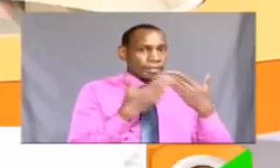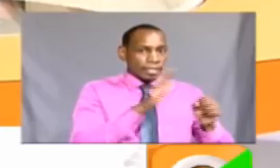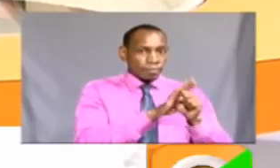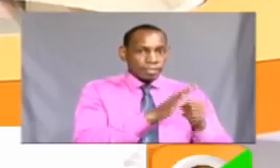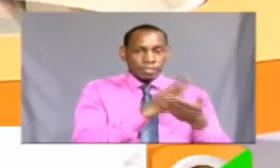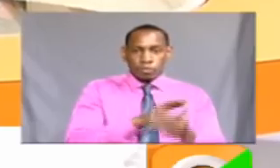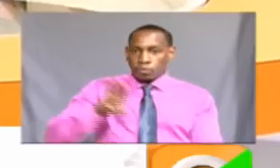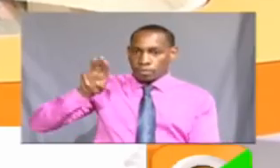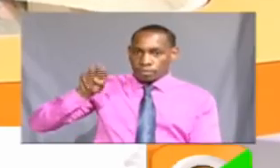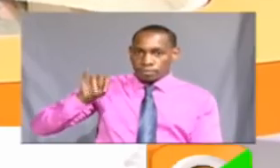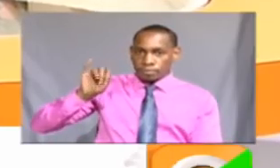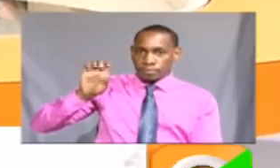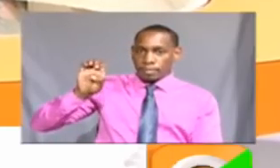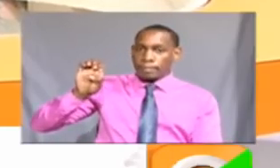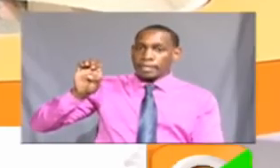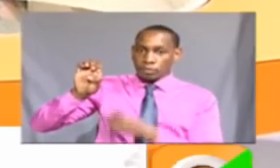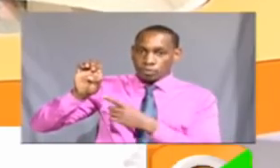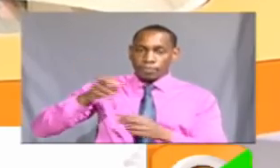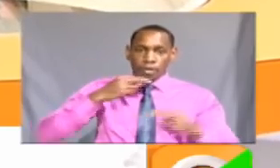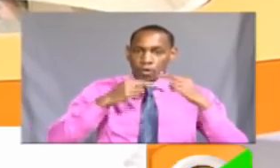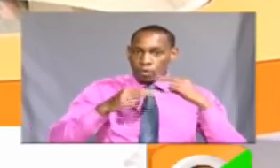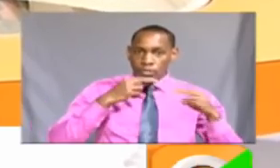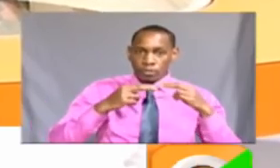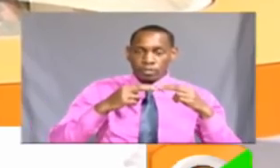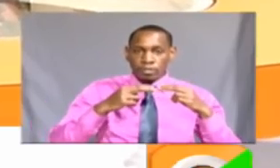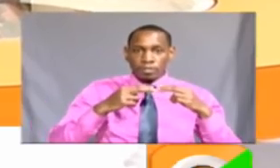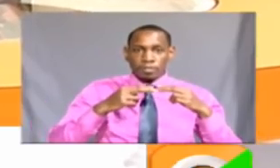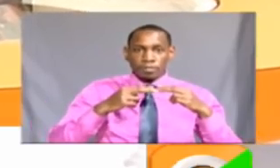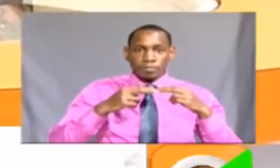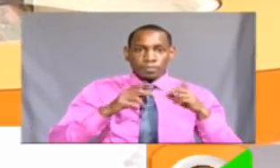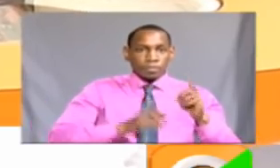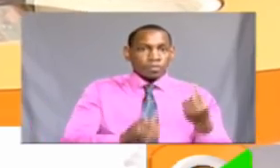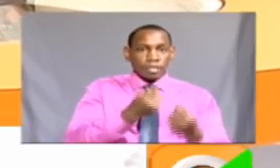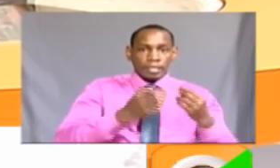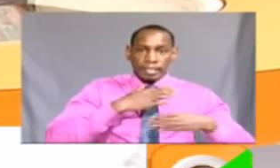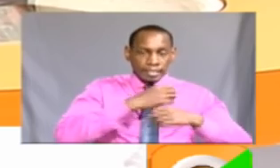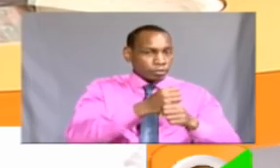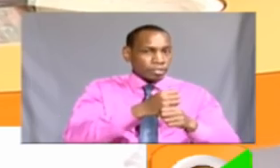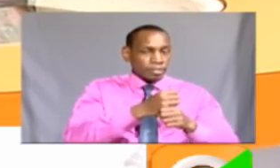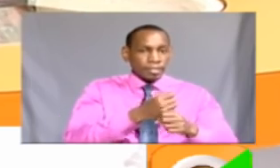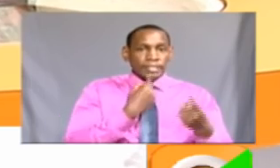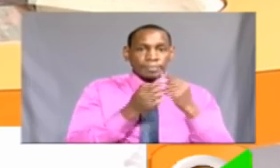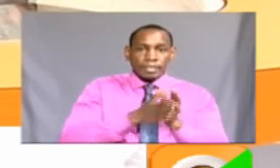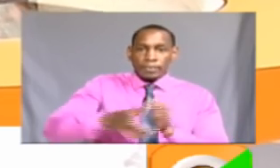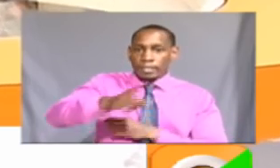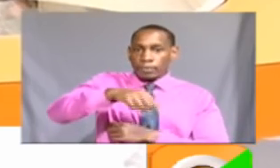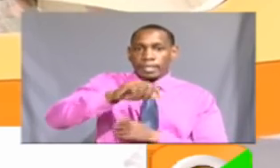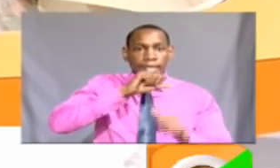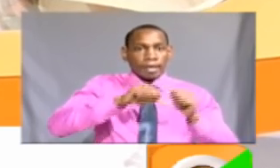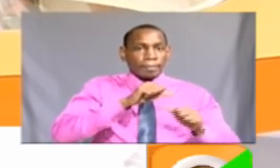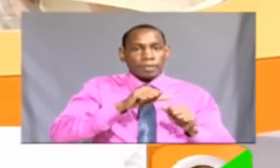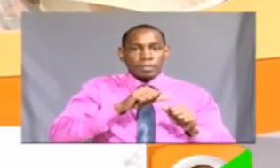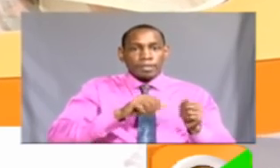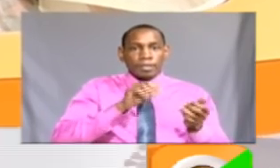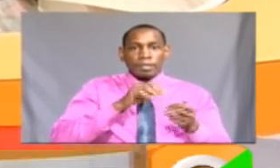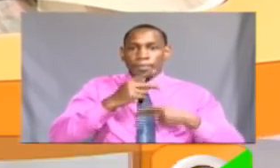Indeed, Mike Masharia from the Hotel Keepers and Caterers Association, speaking to us on